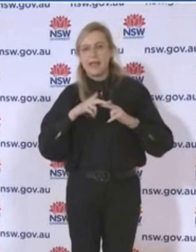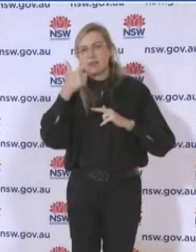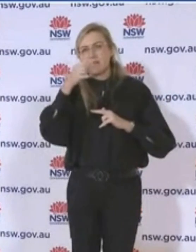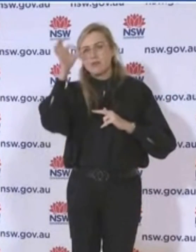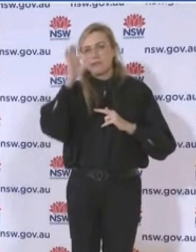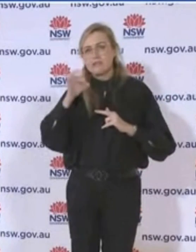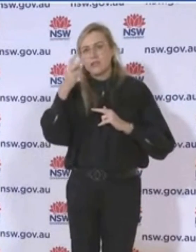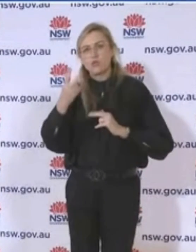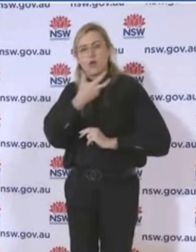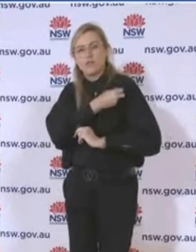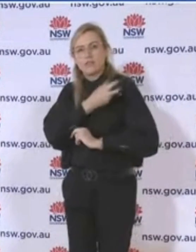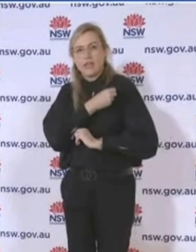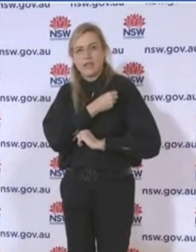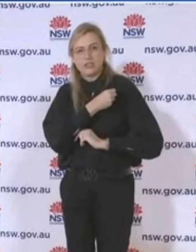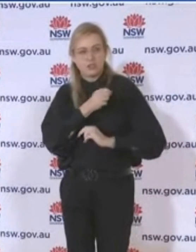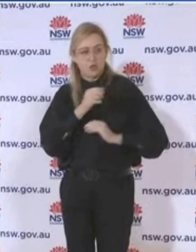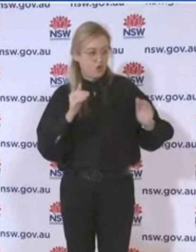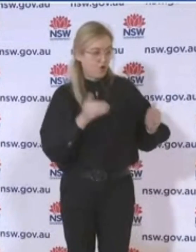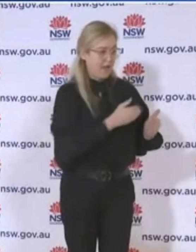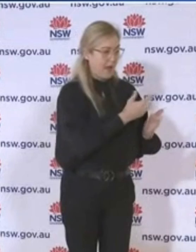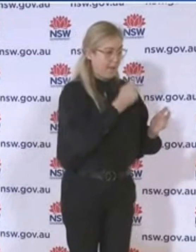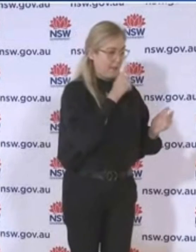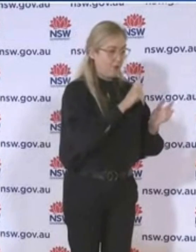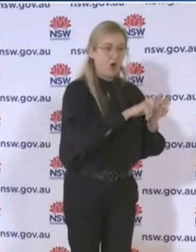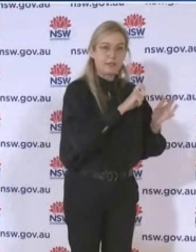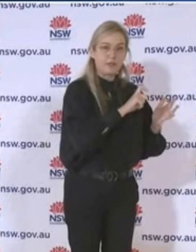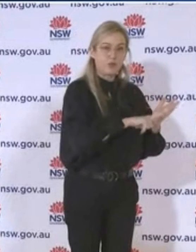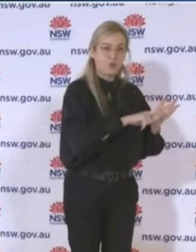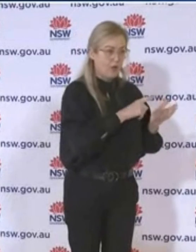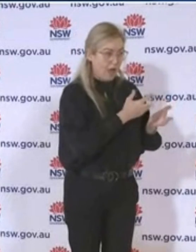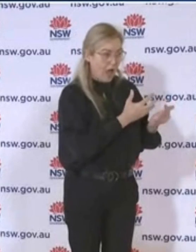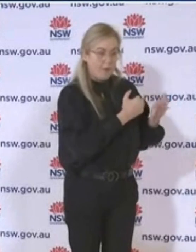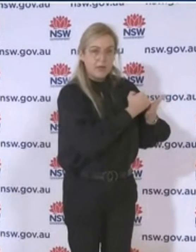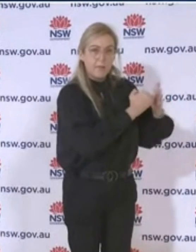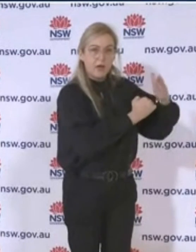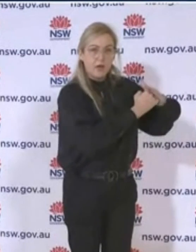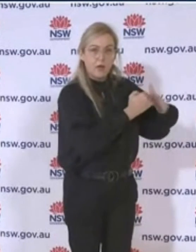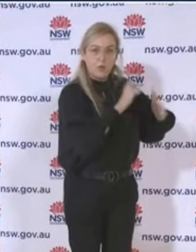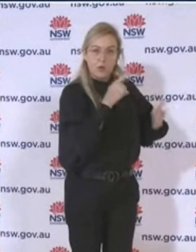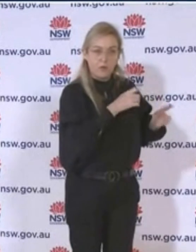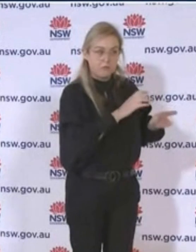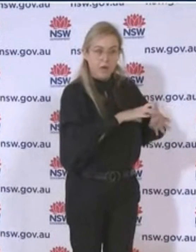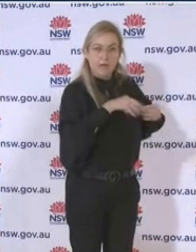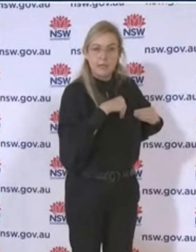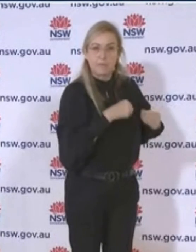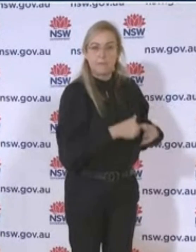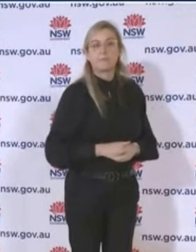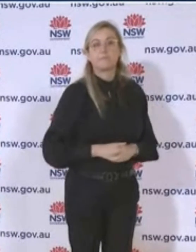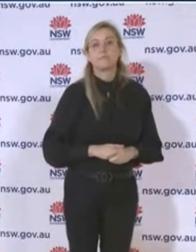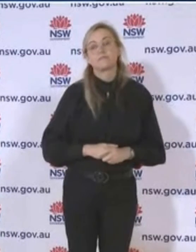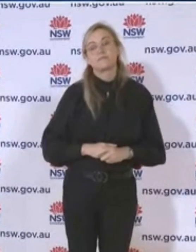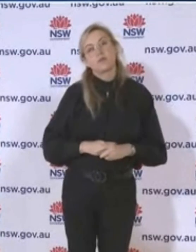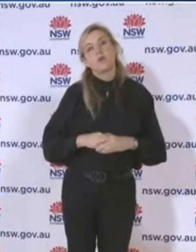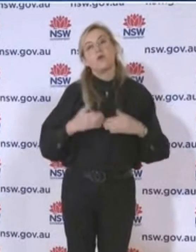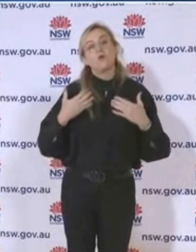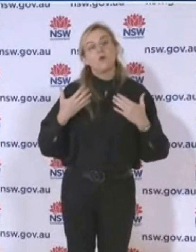depend on the case numbers and how many people are in ICU. So whilst we'll have more freedom than what we do today, the extent of the freedom, the